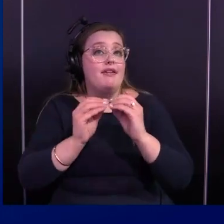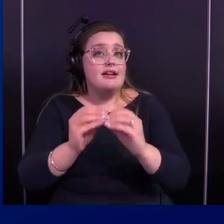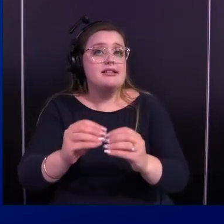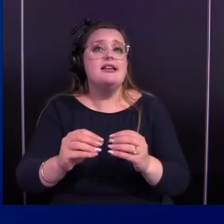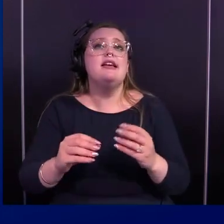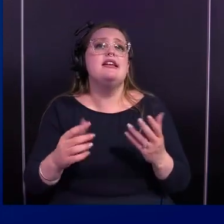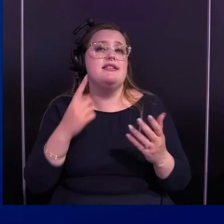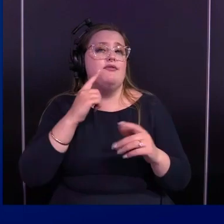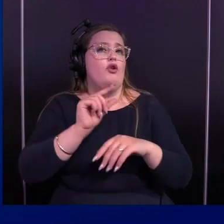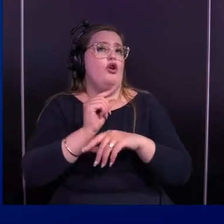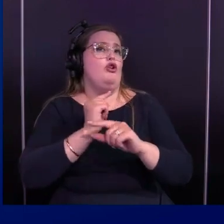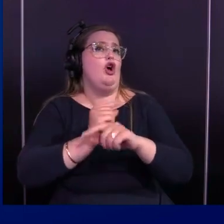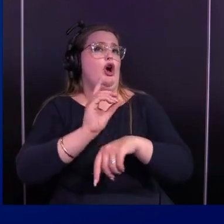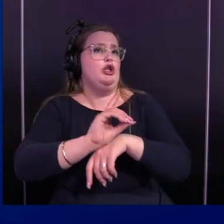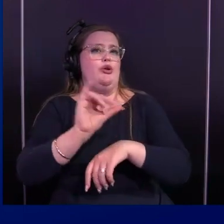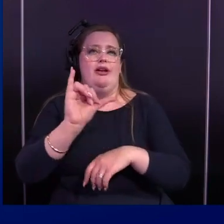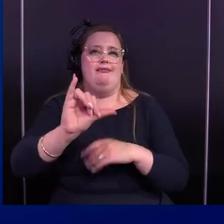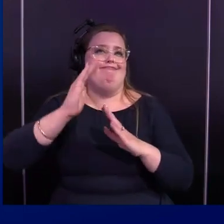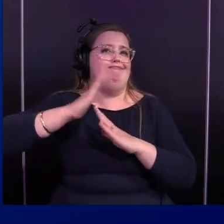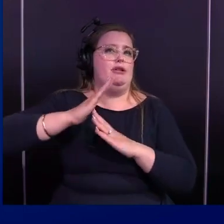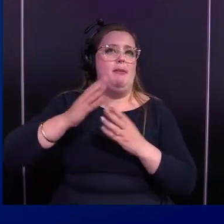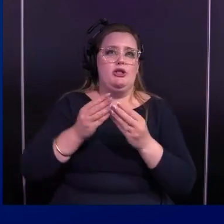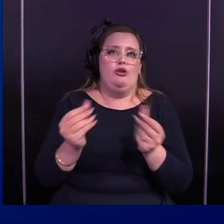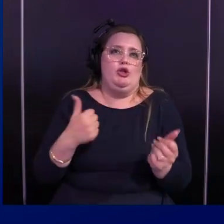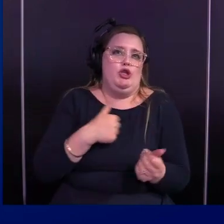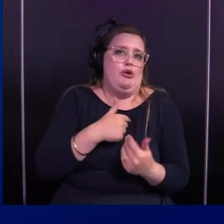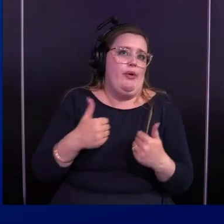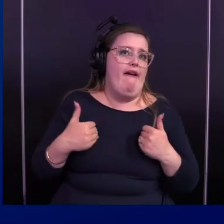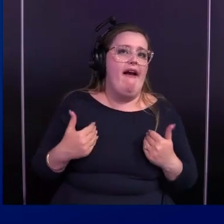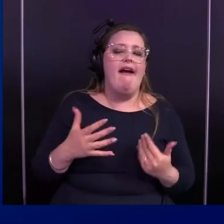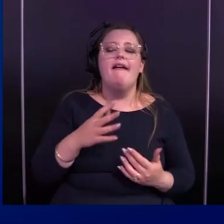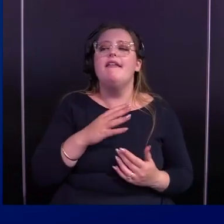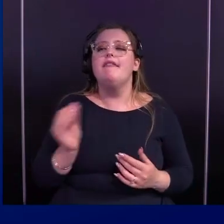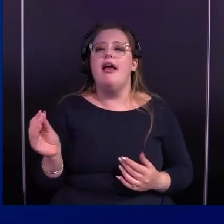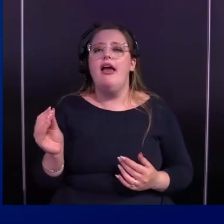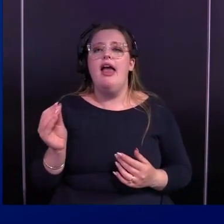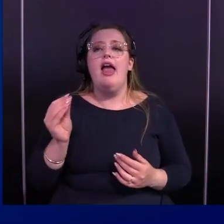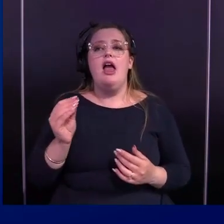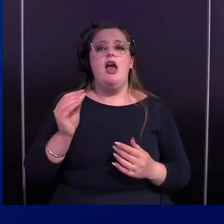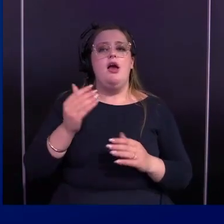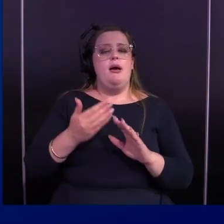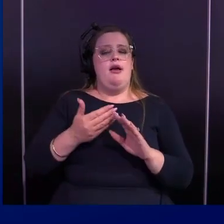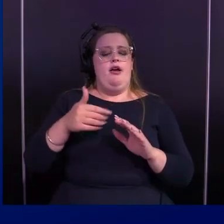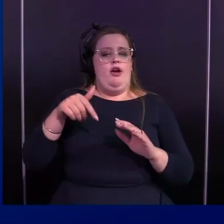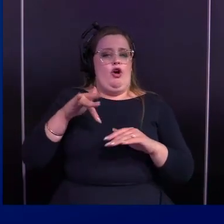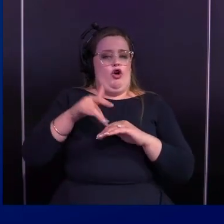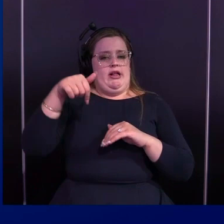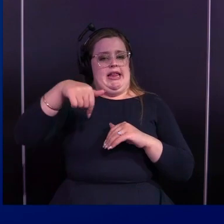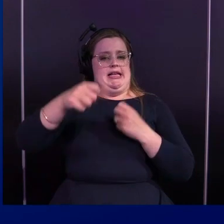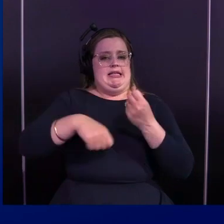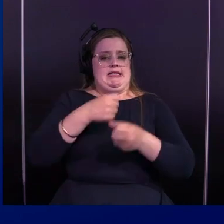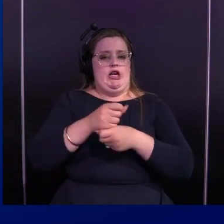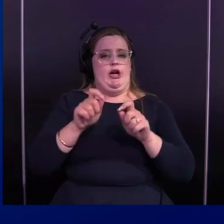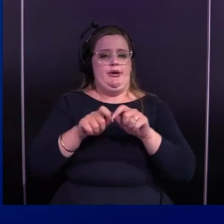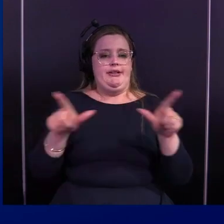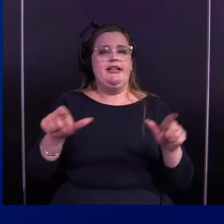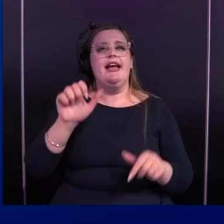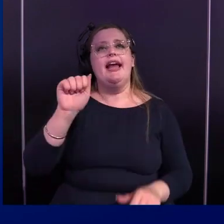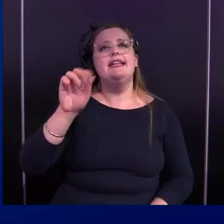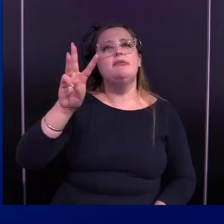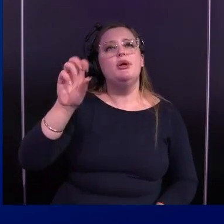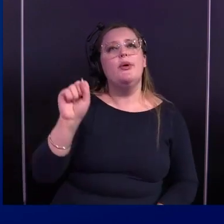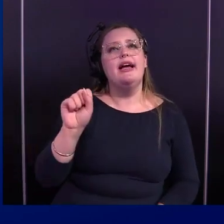which are our #1 solutions we've got out there. And then earlier this year, we put out AWS